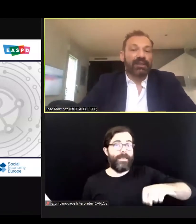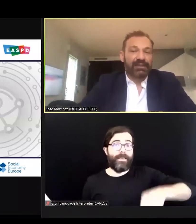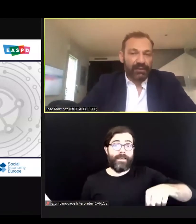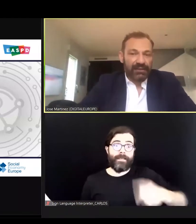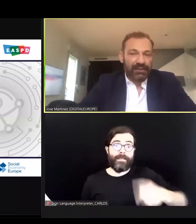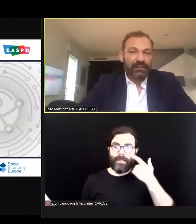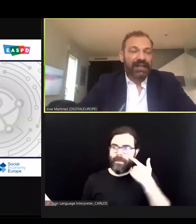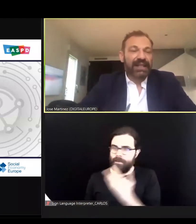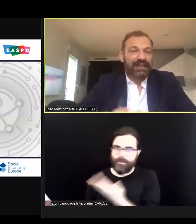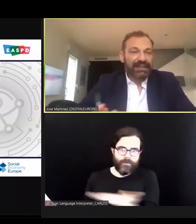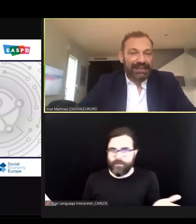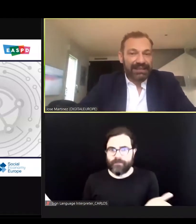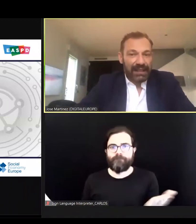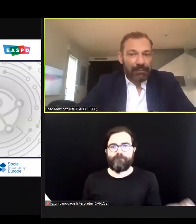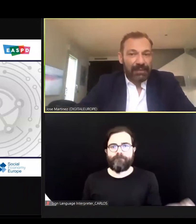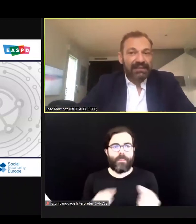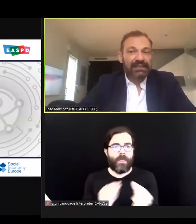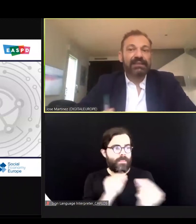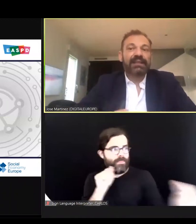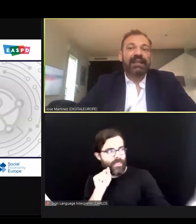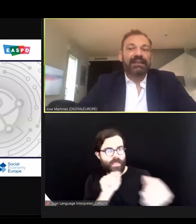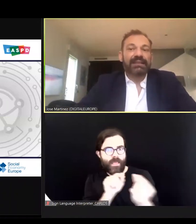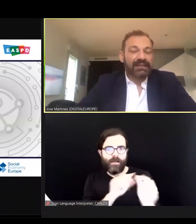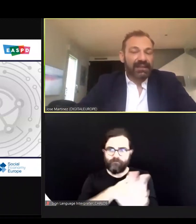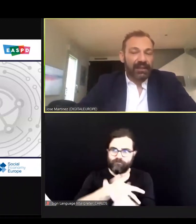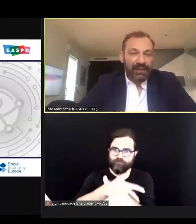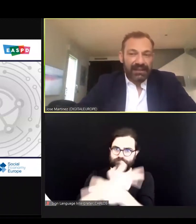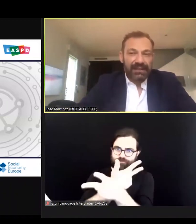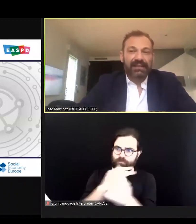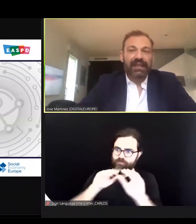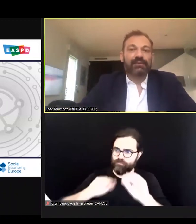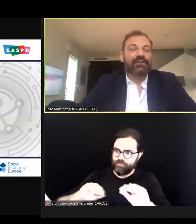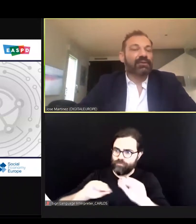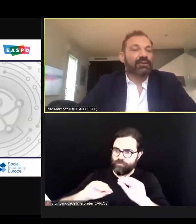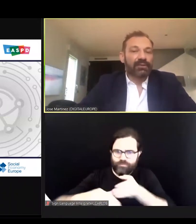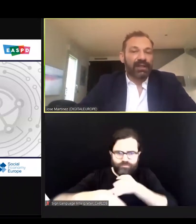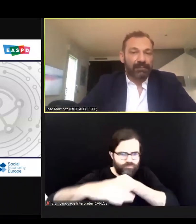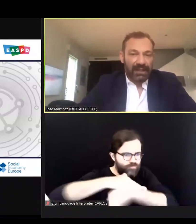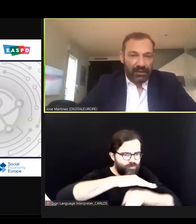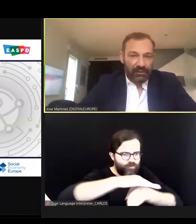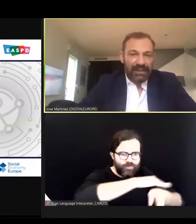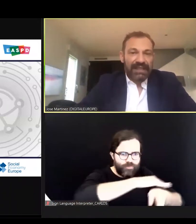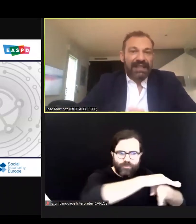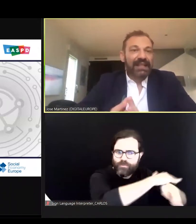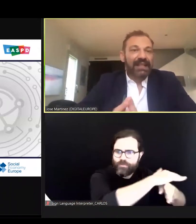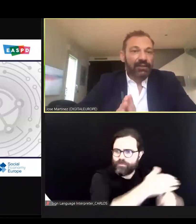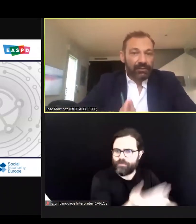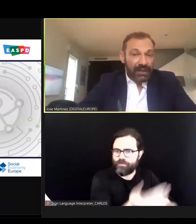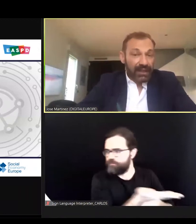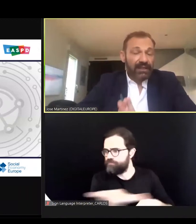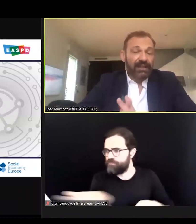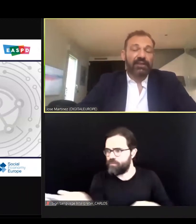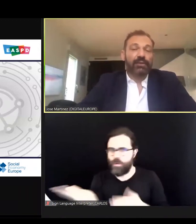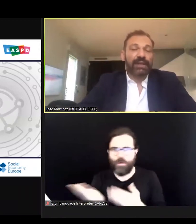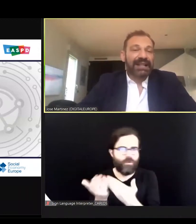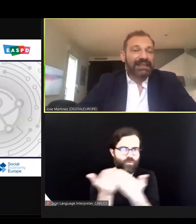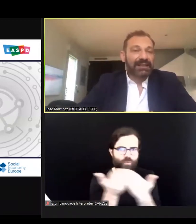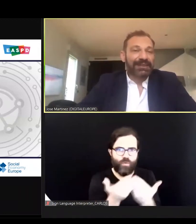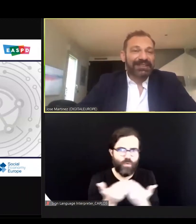all students, regardless of their abilities, digital readiness, and also cultural background. Today, in